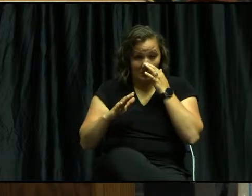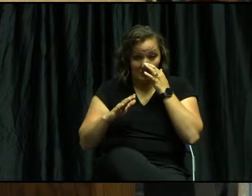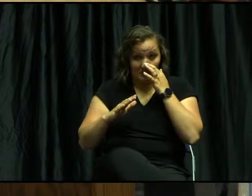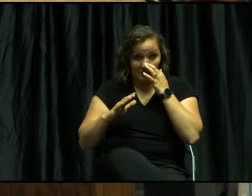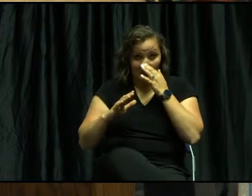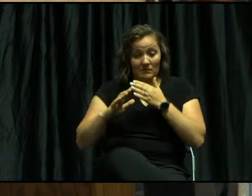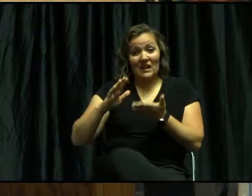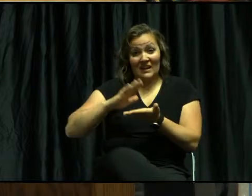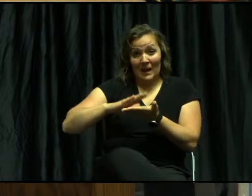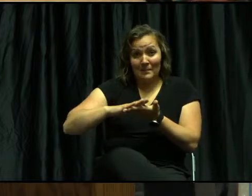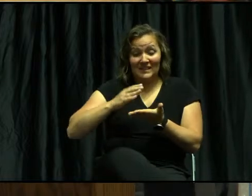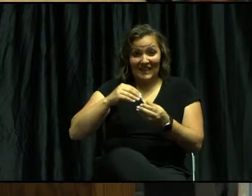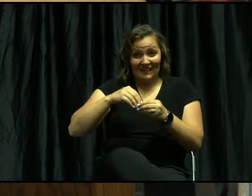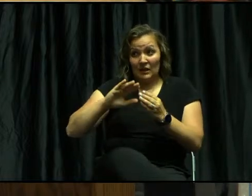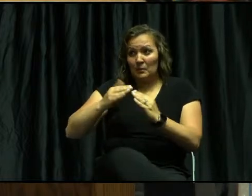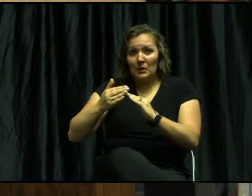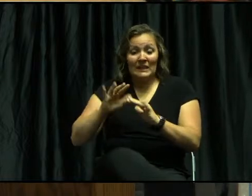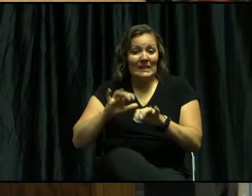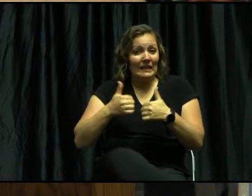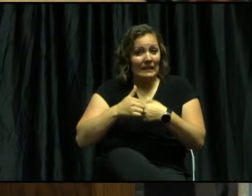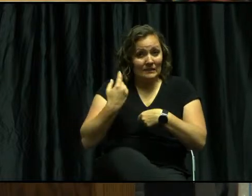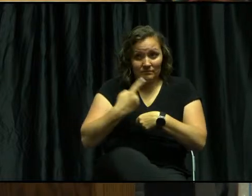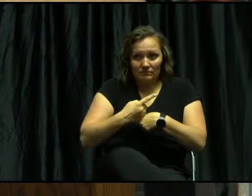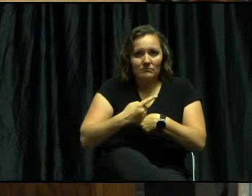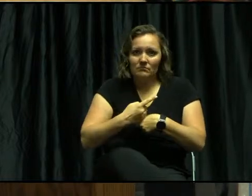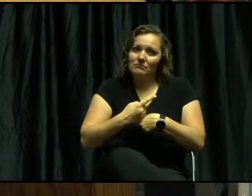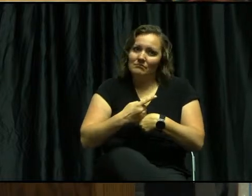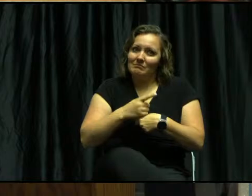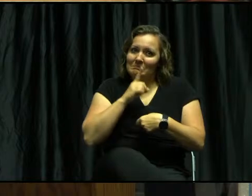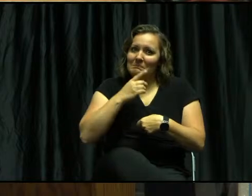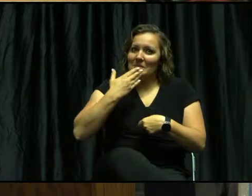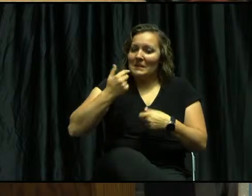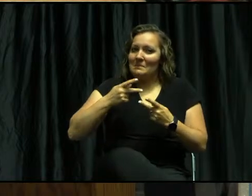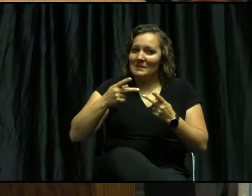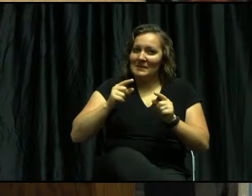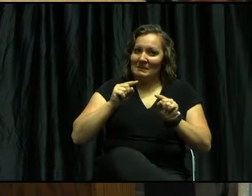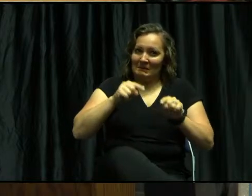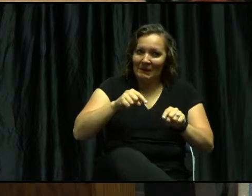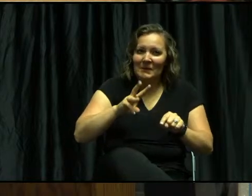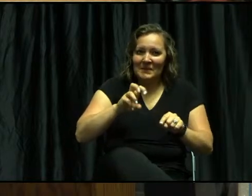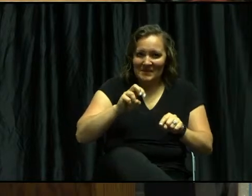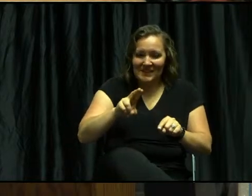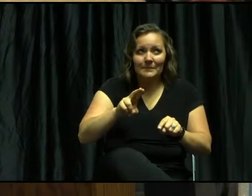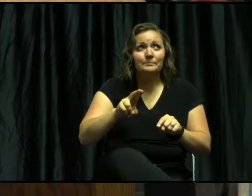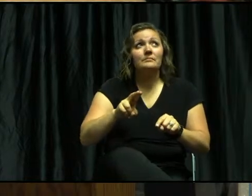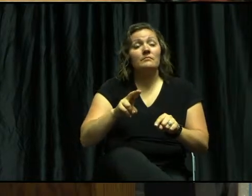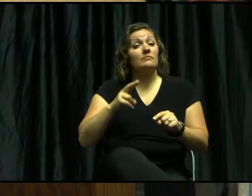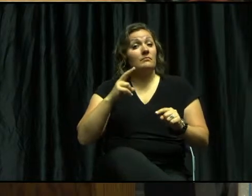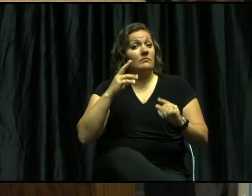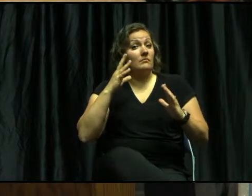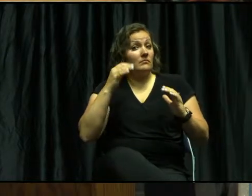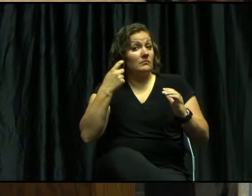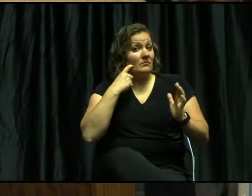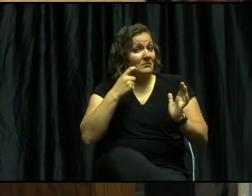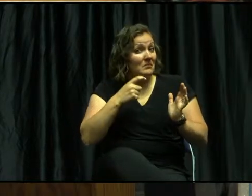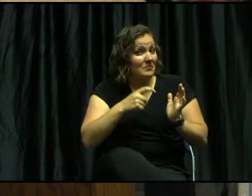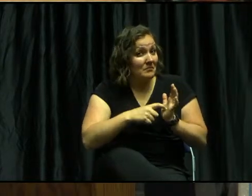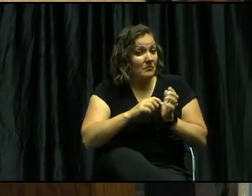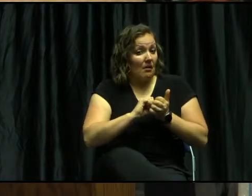And if it's a game day, there's no better place to be than at a Weber State sporting event. I hope you've noticed our athletics are crushing it right